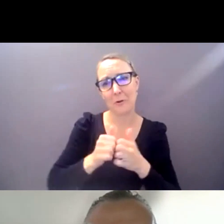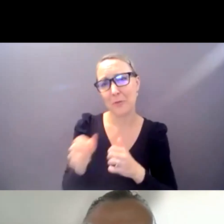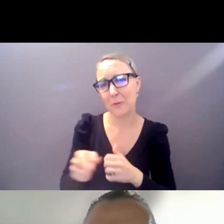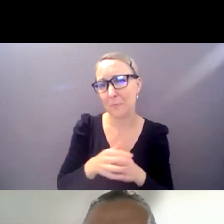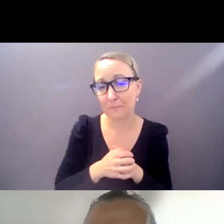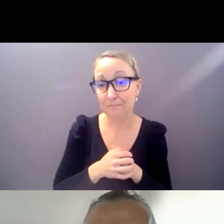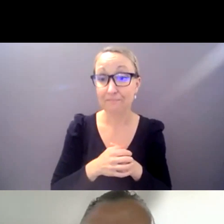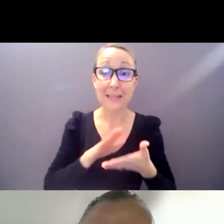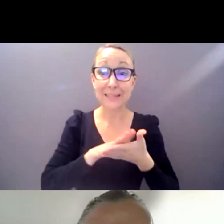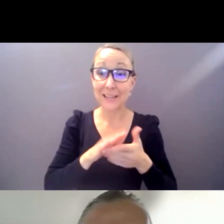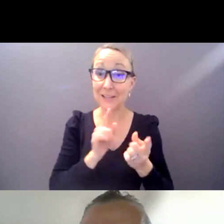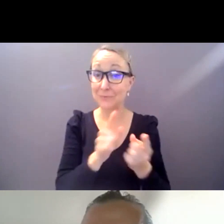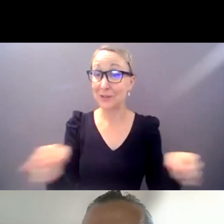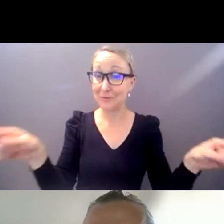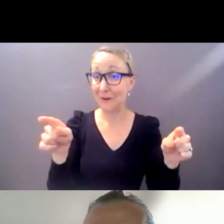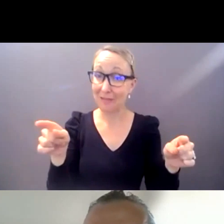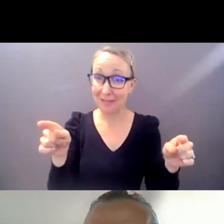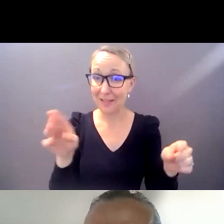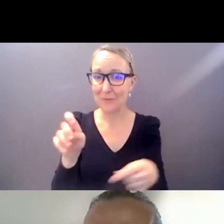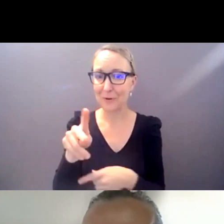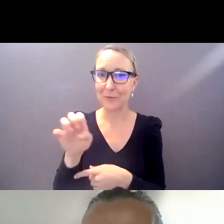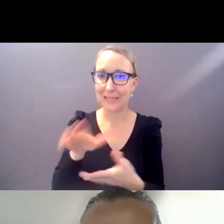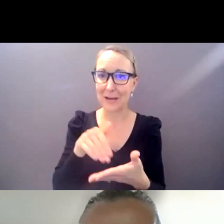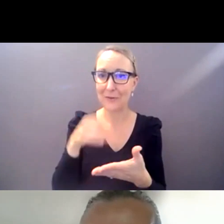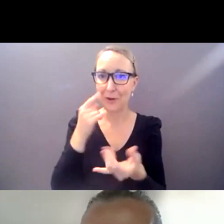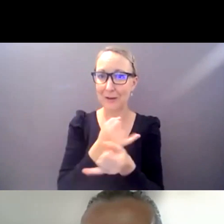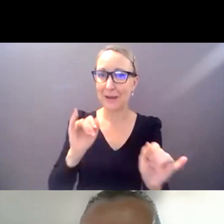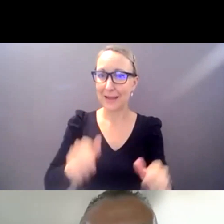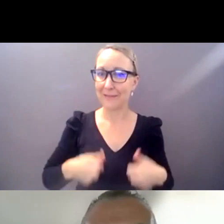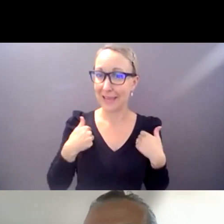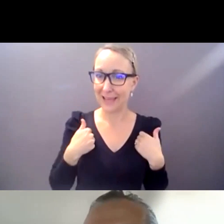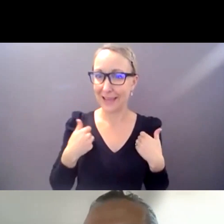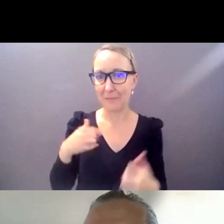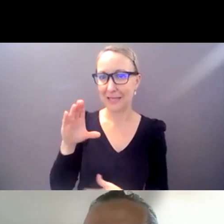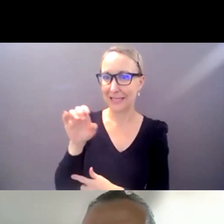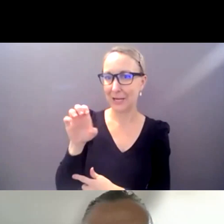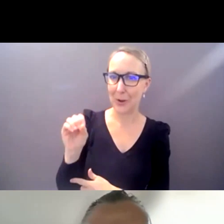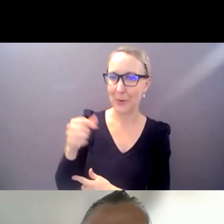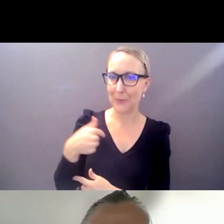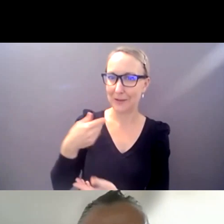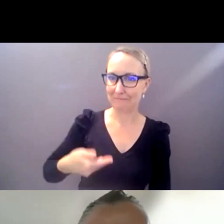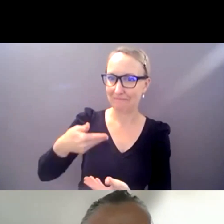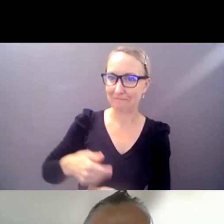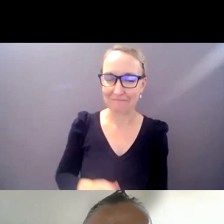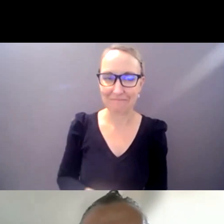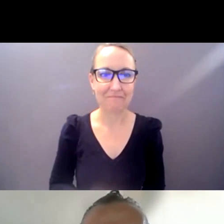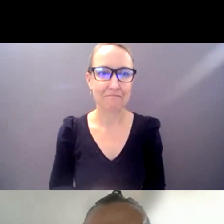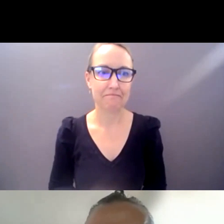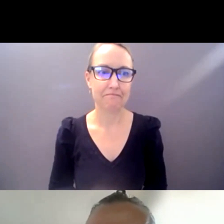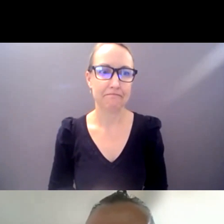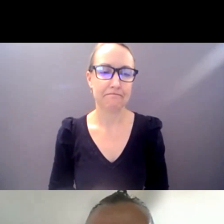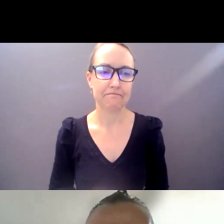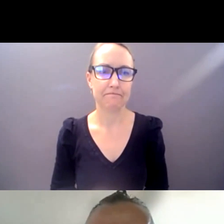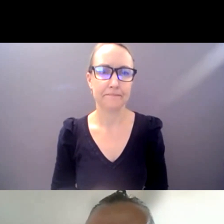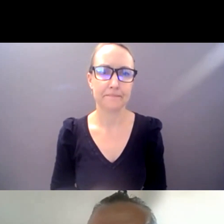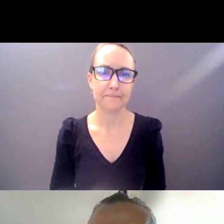Very nice to meet you all. Marin Center for Independent Living, Eli Delarden, CEO. Next slide, please.